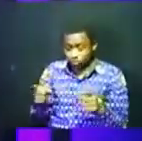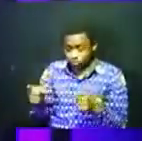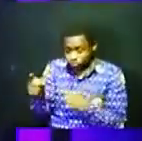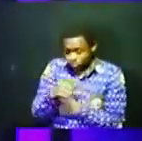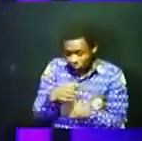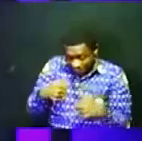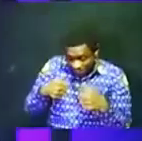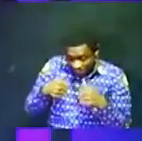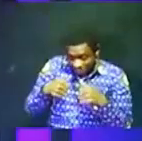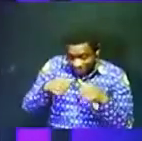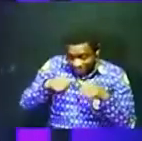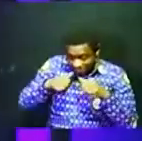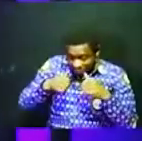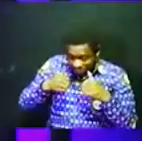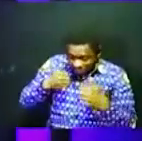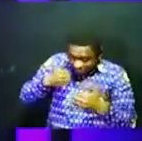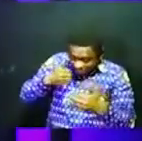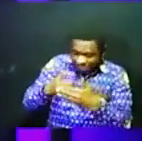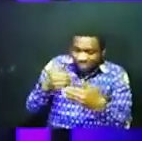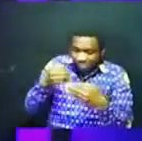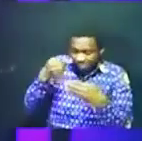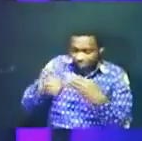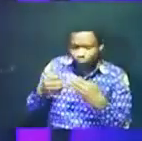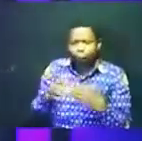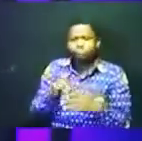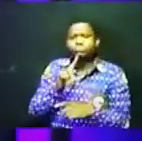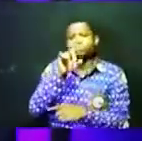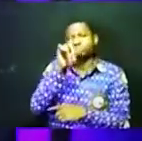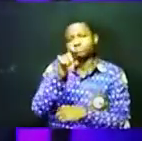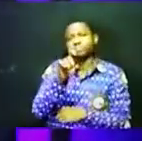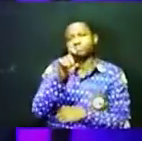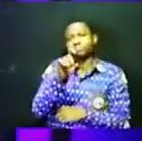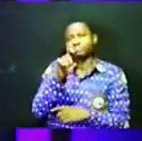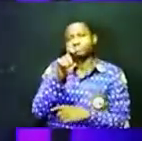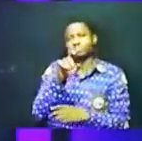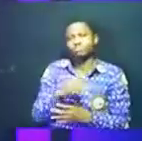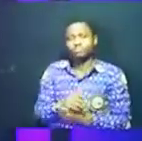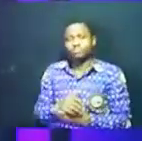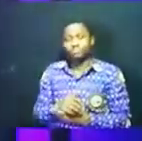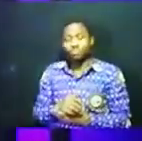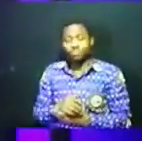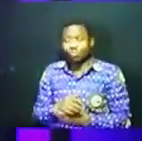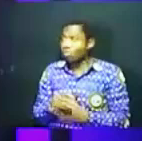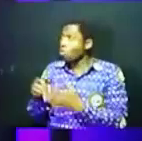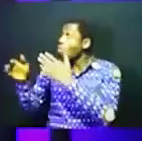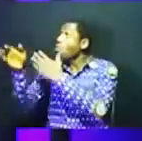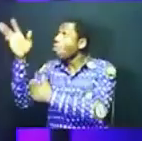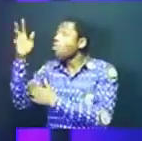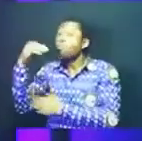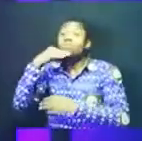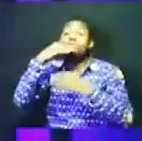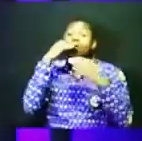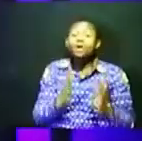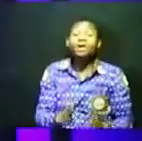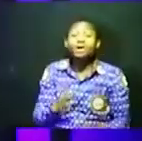to a close, I want to ask you this question. Is God a